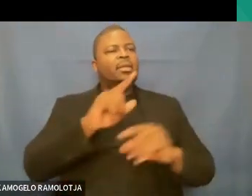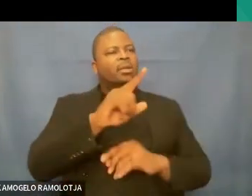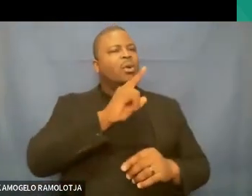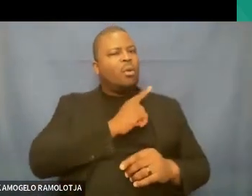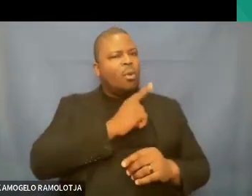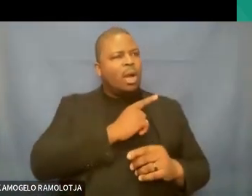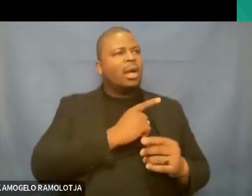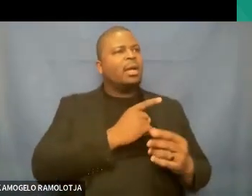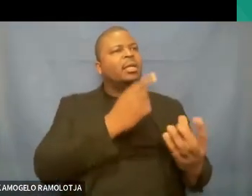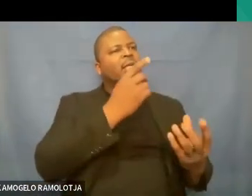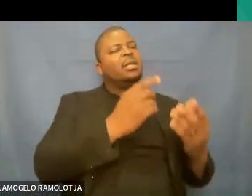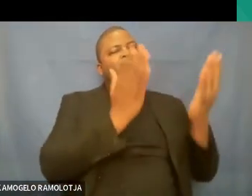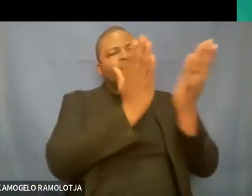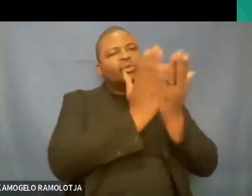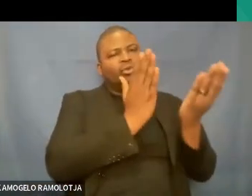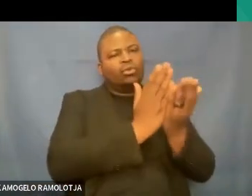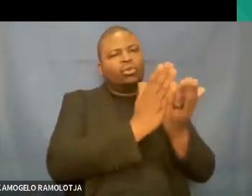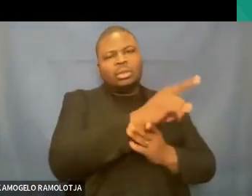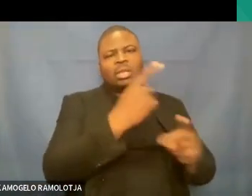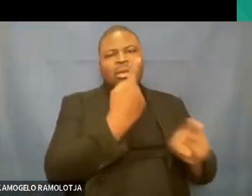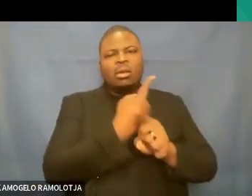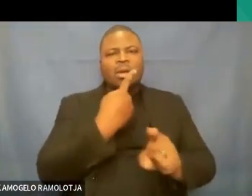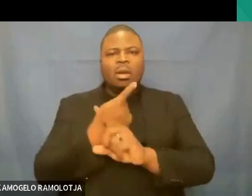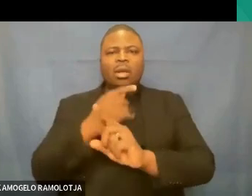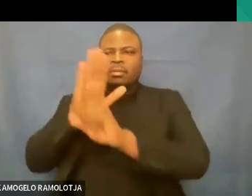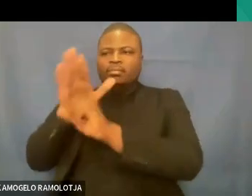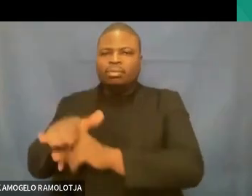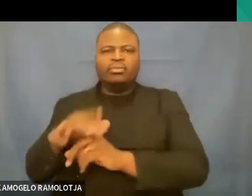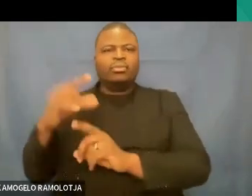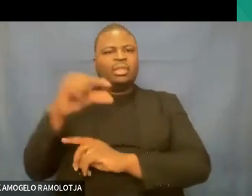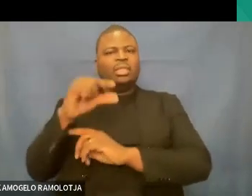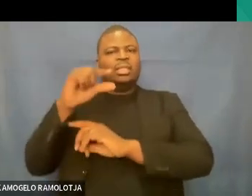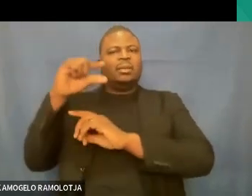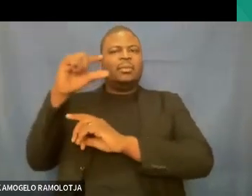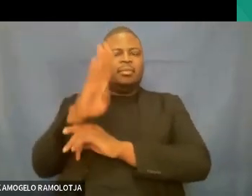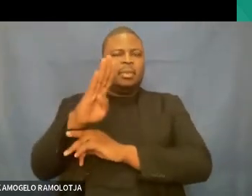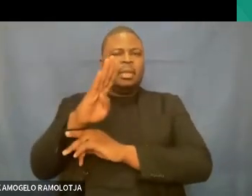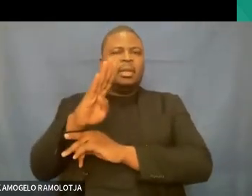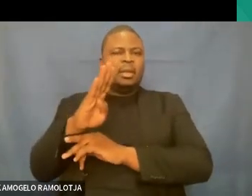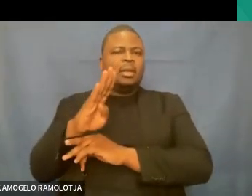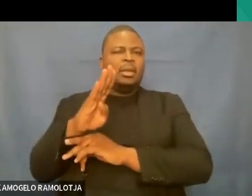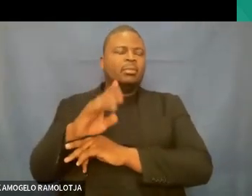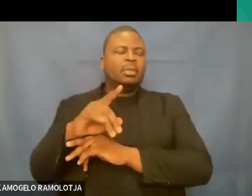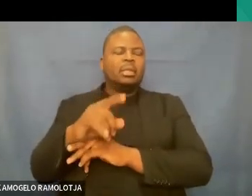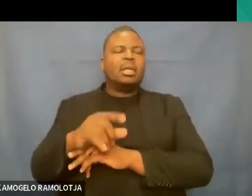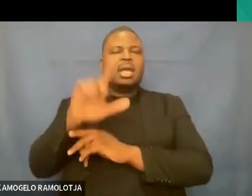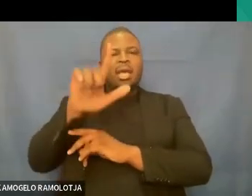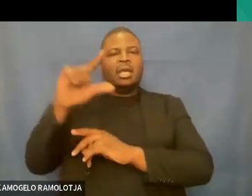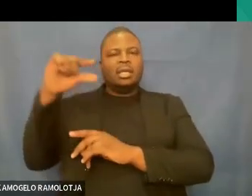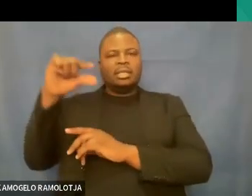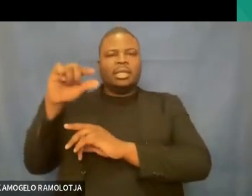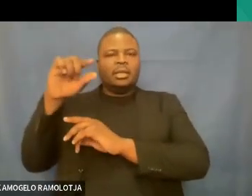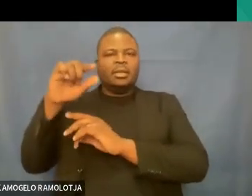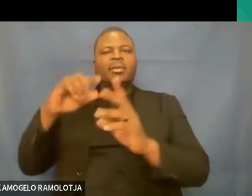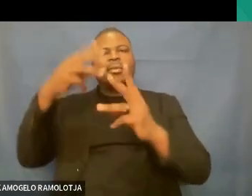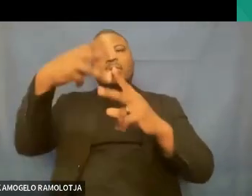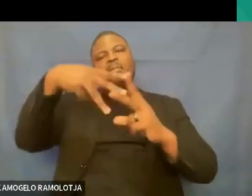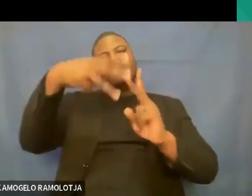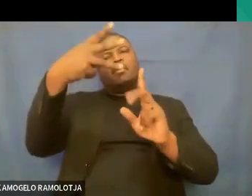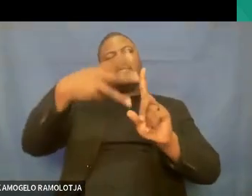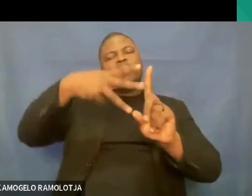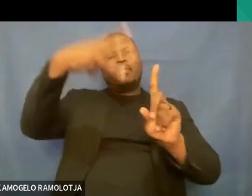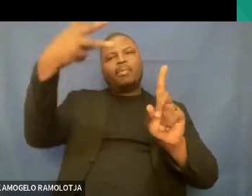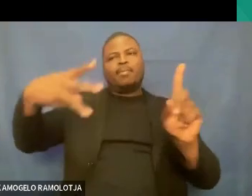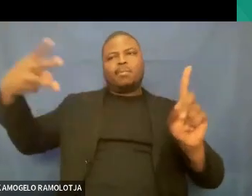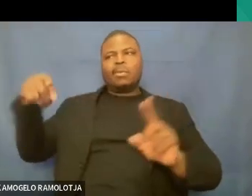our LGBTQIA+ learners or pregnant teens? To SAPS, where is the training on dealing with